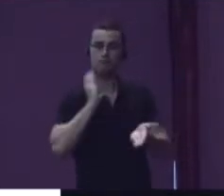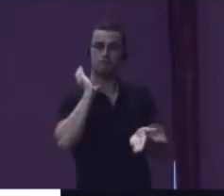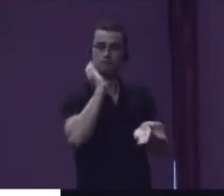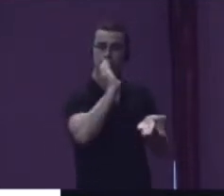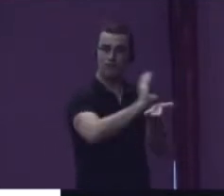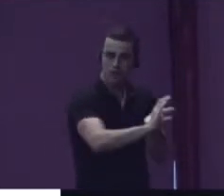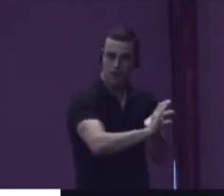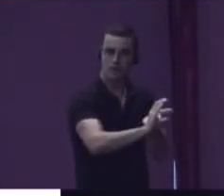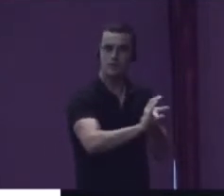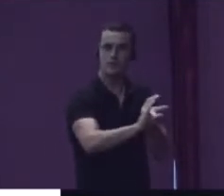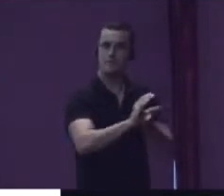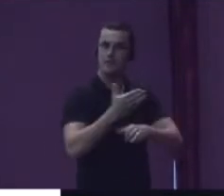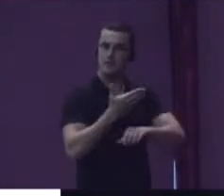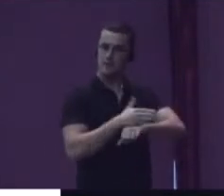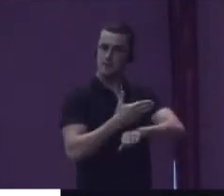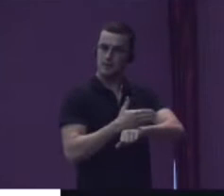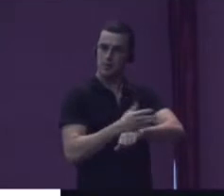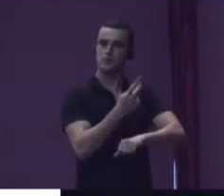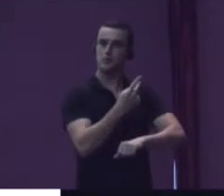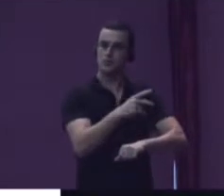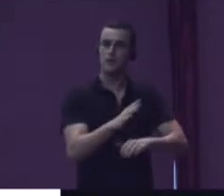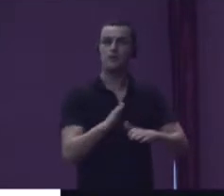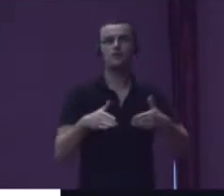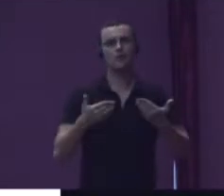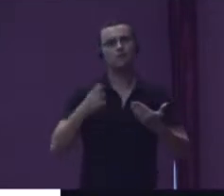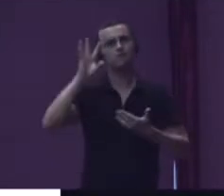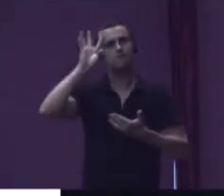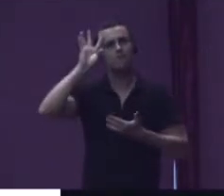Goals, that the